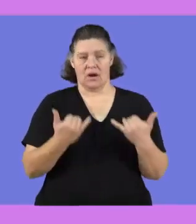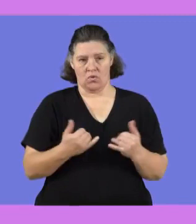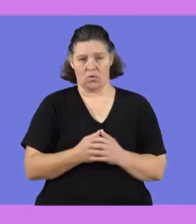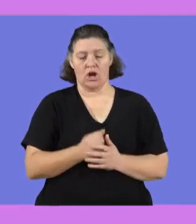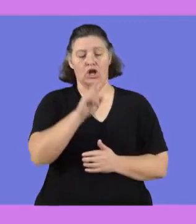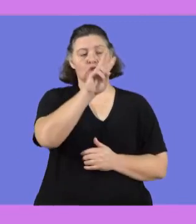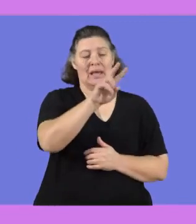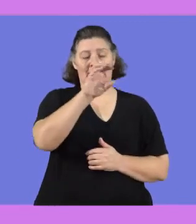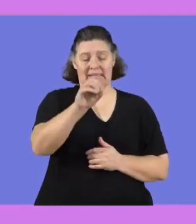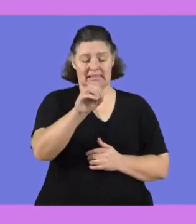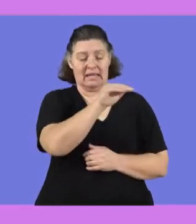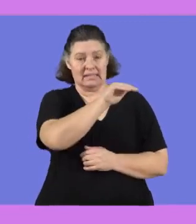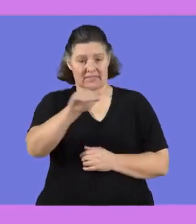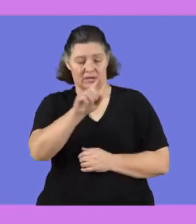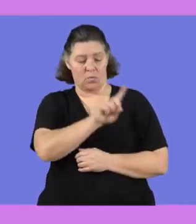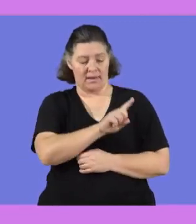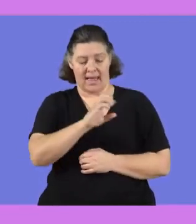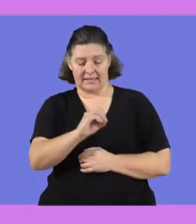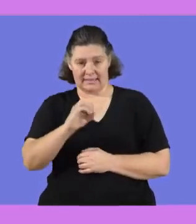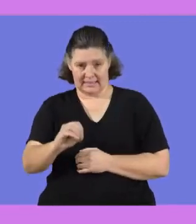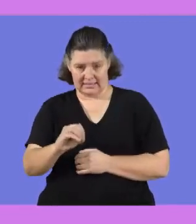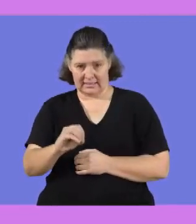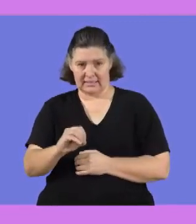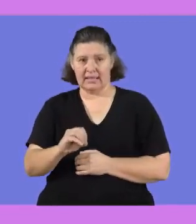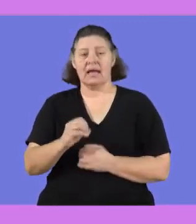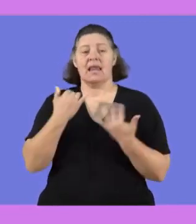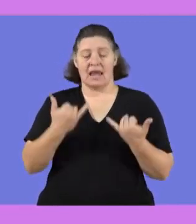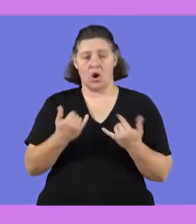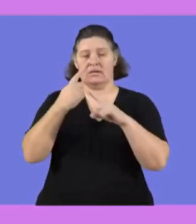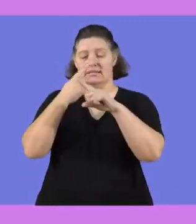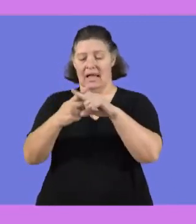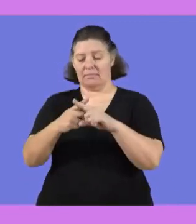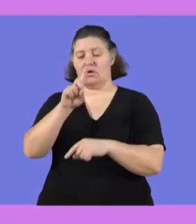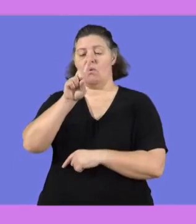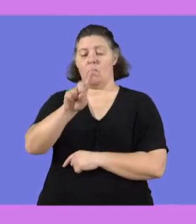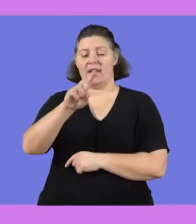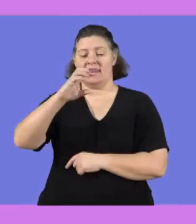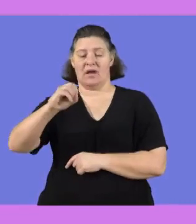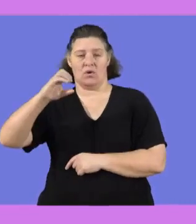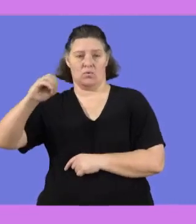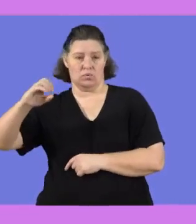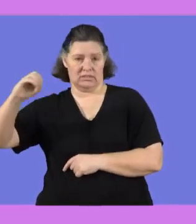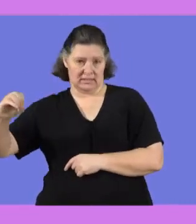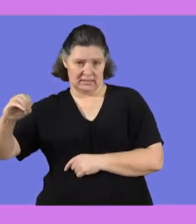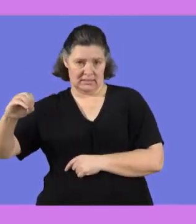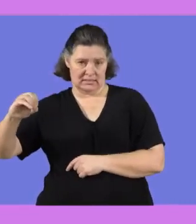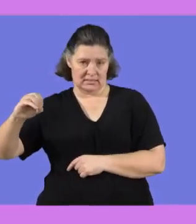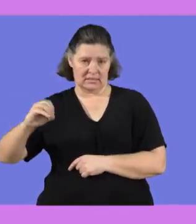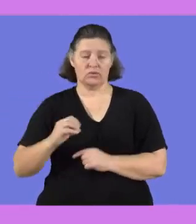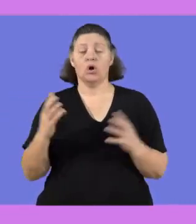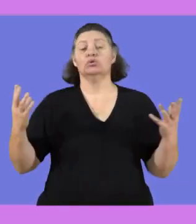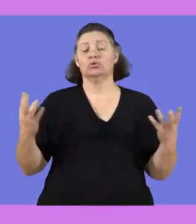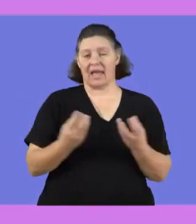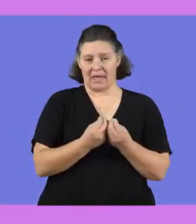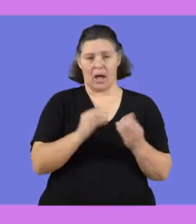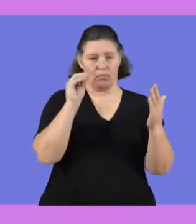then it becomes 20 divided by 100, and then we multiply by 1,000. We can verify